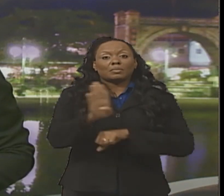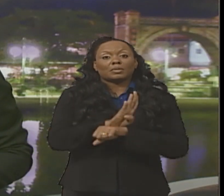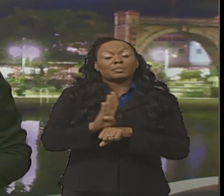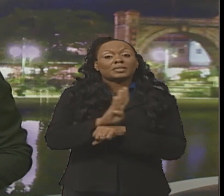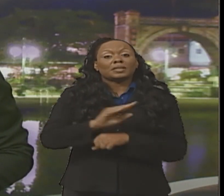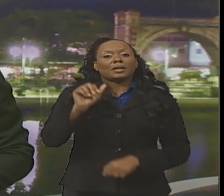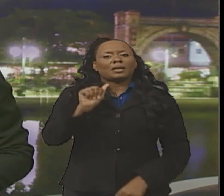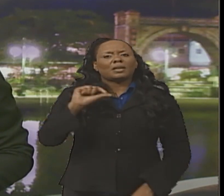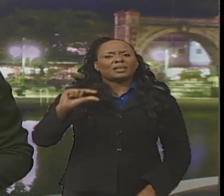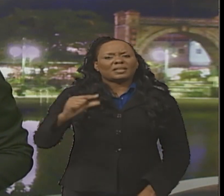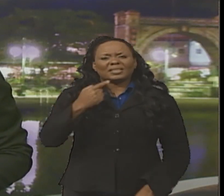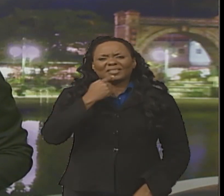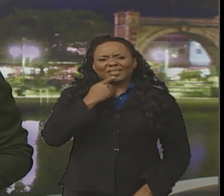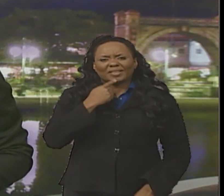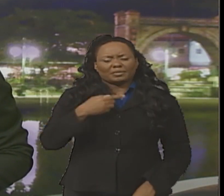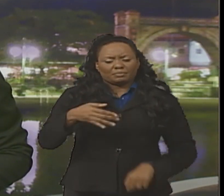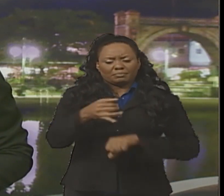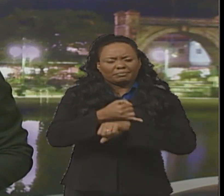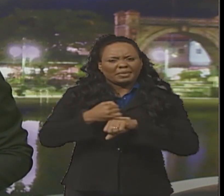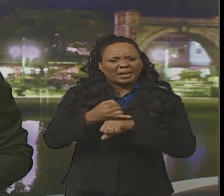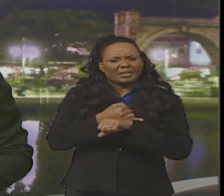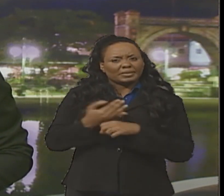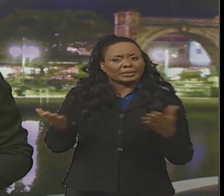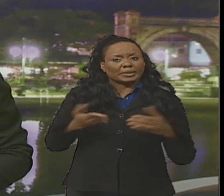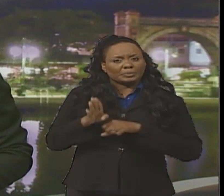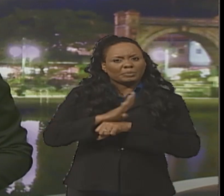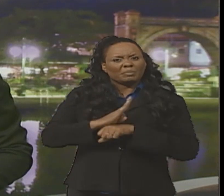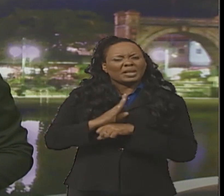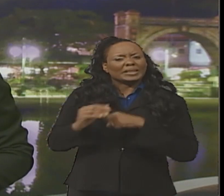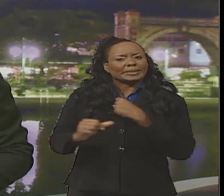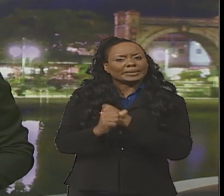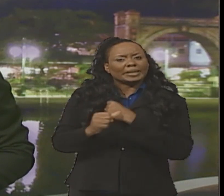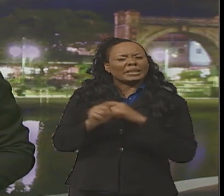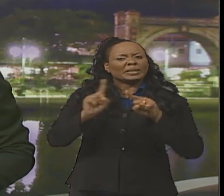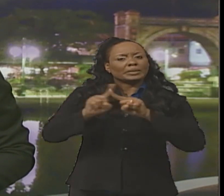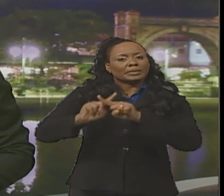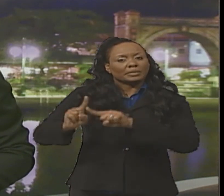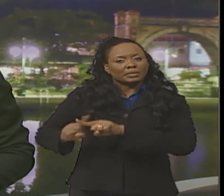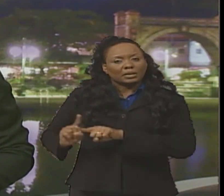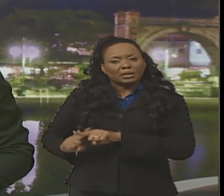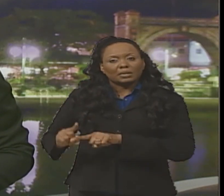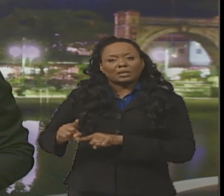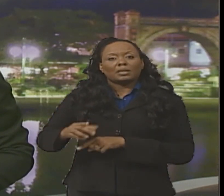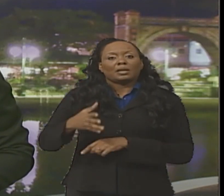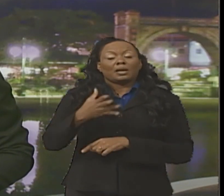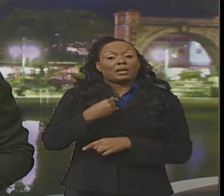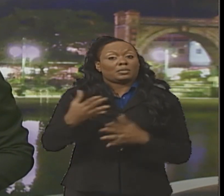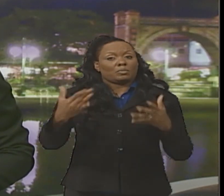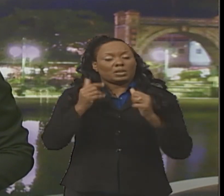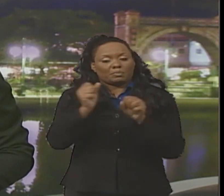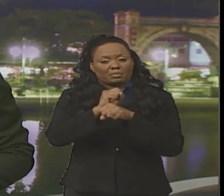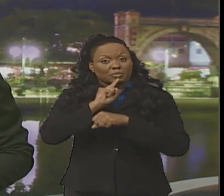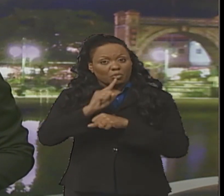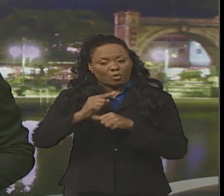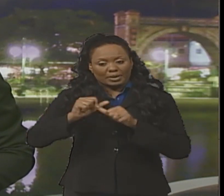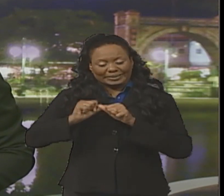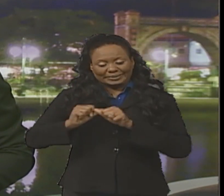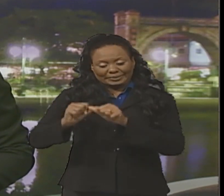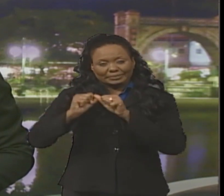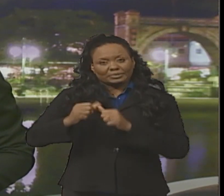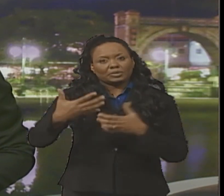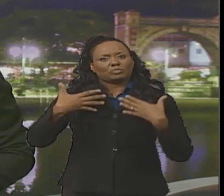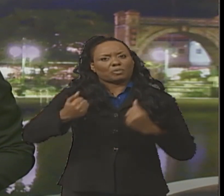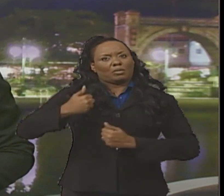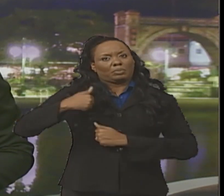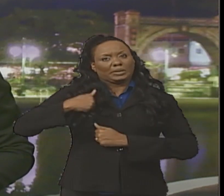Dale Marshall says the threats the island faces are multidimensional and give enough reason to maintain military